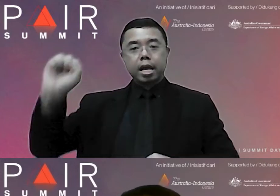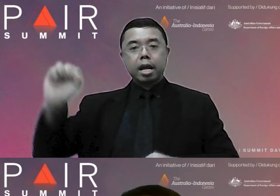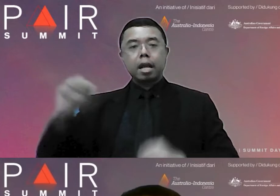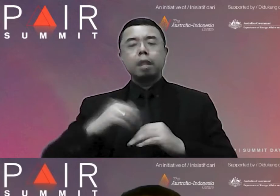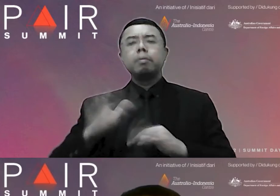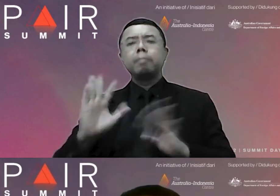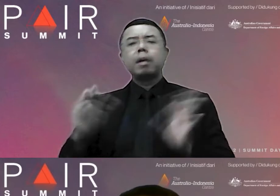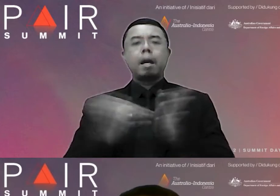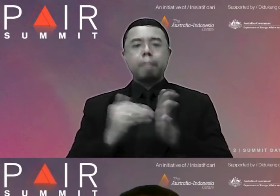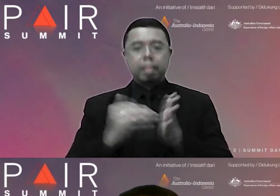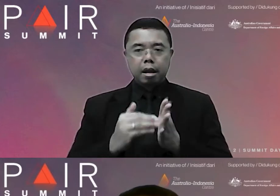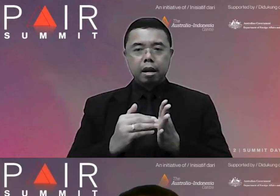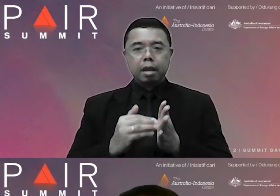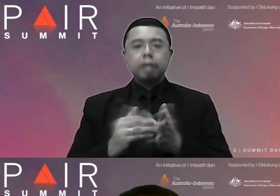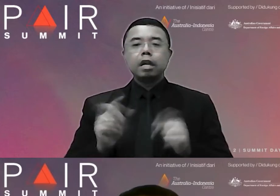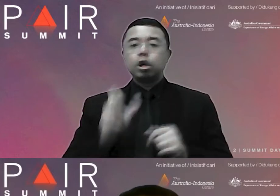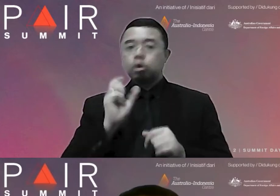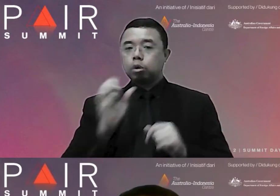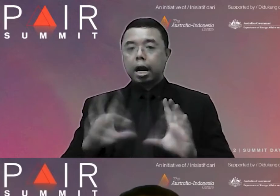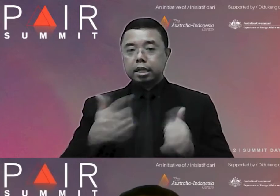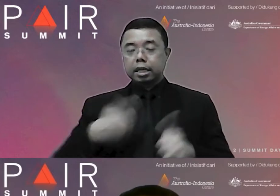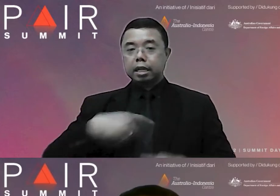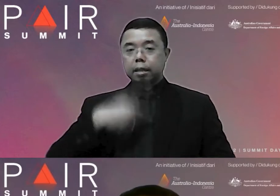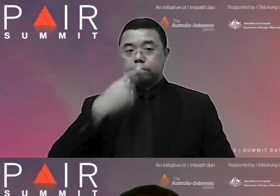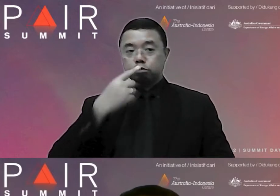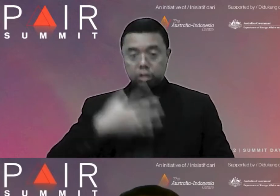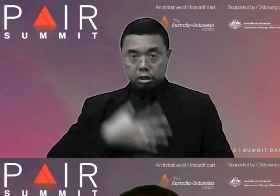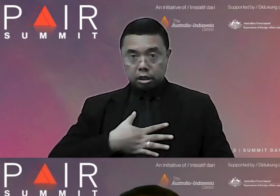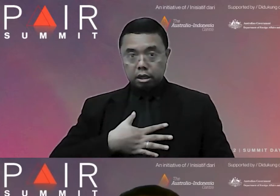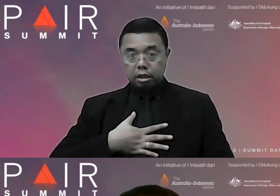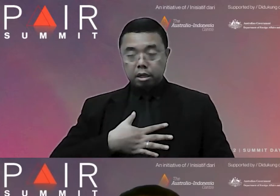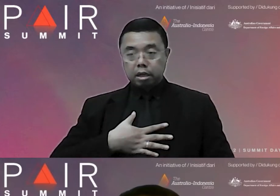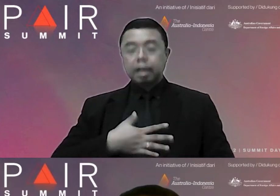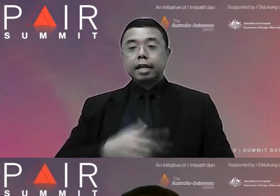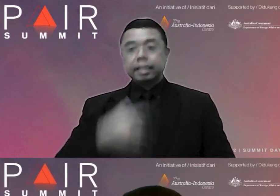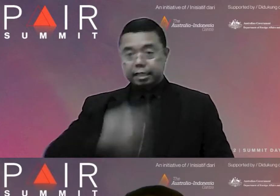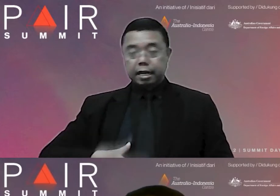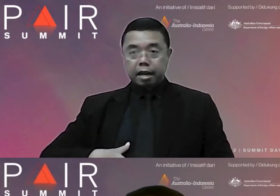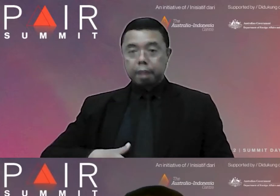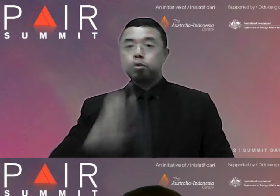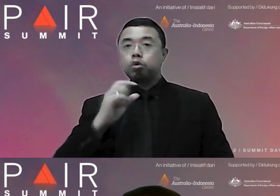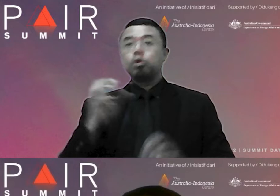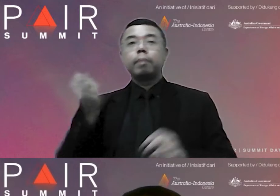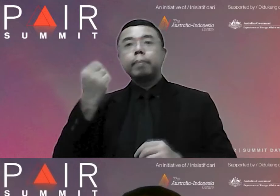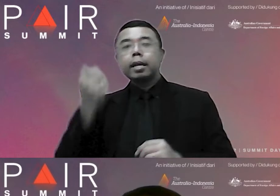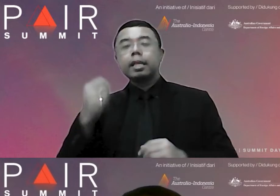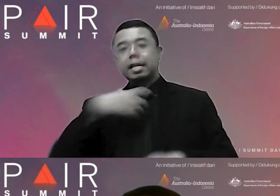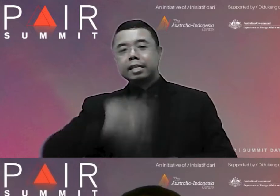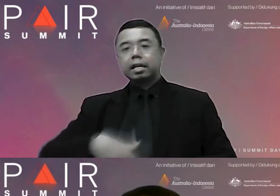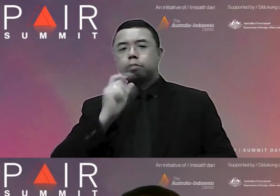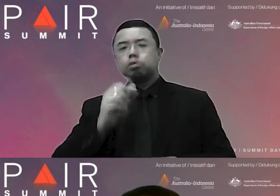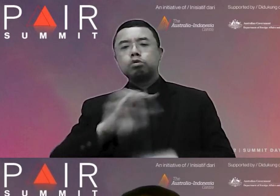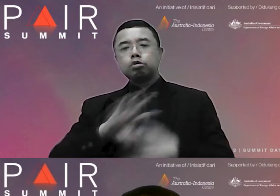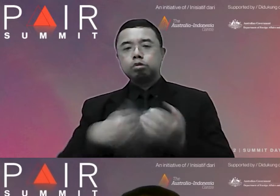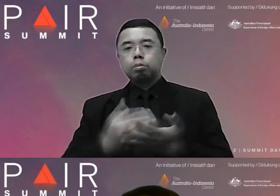that we have, the attitude towards government and attitude towards what's being requested of people was